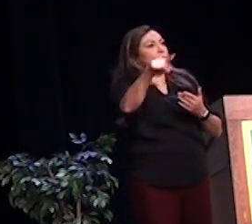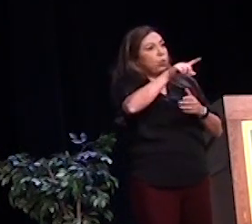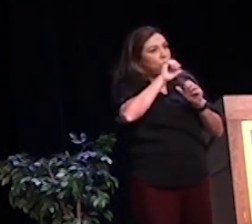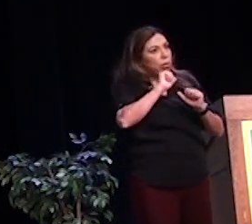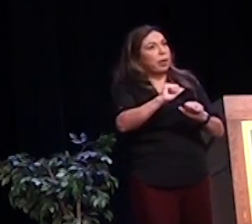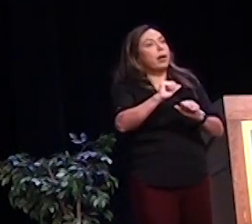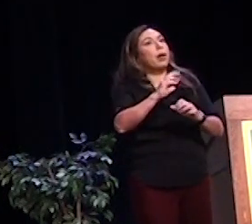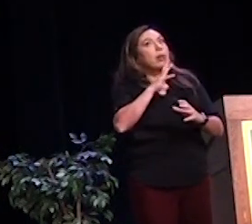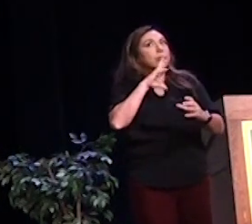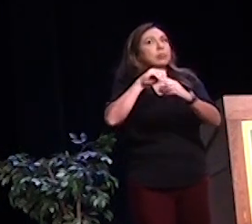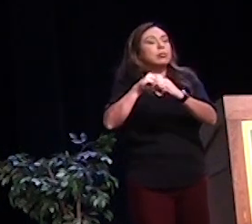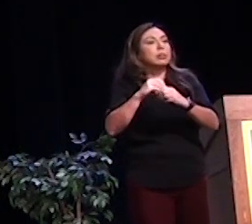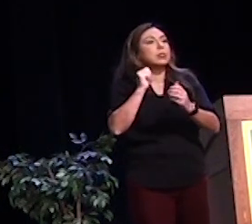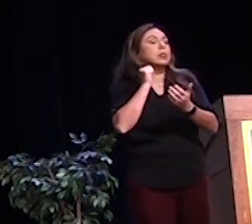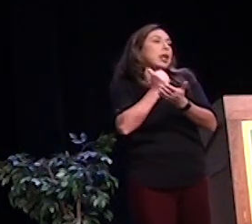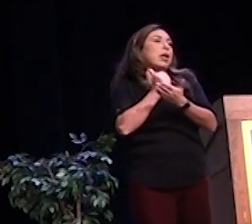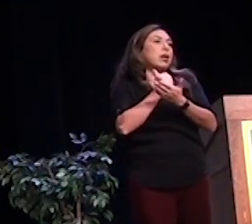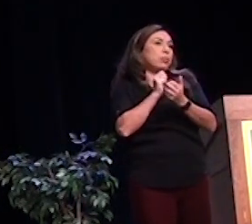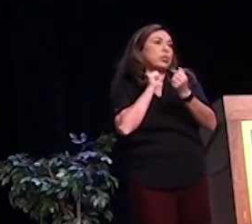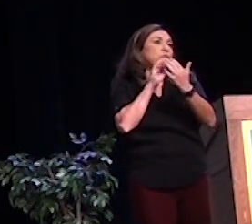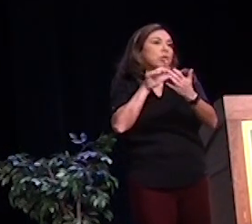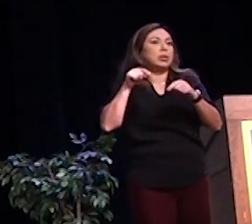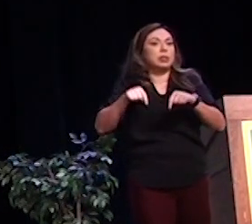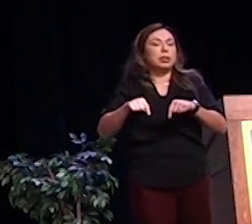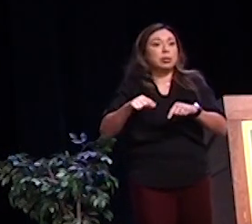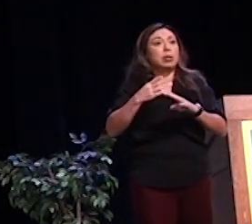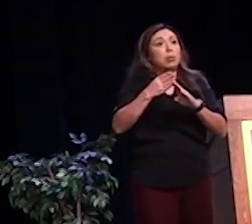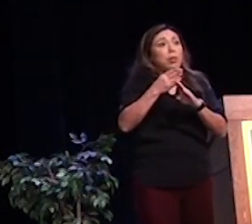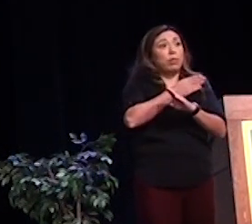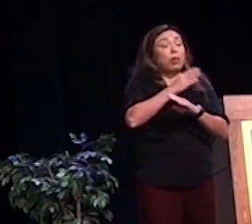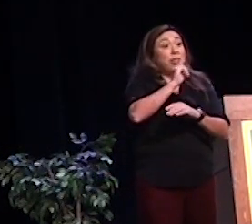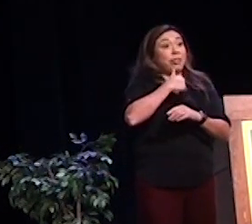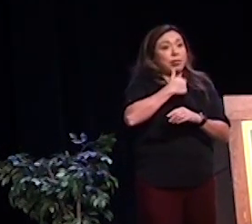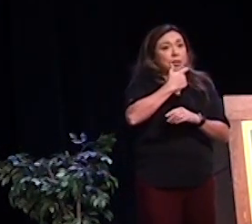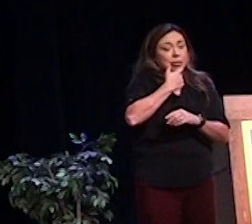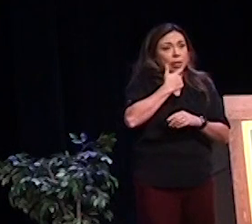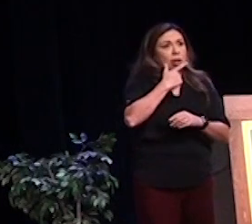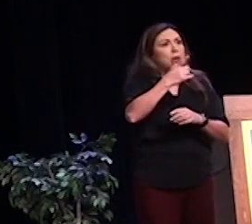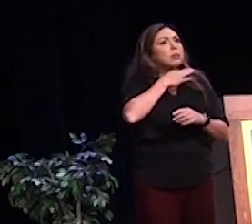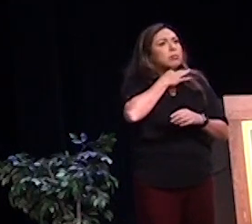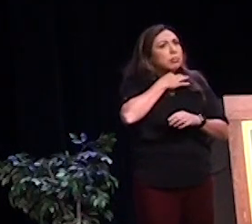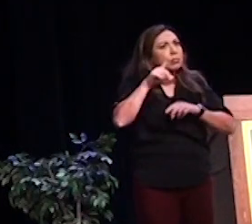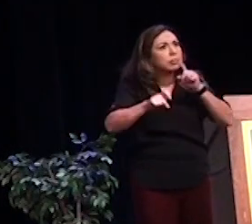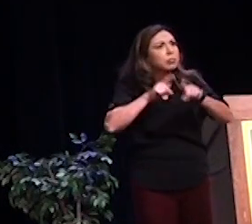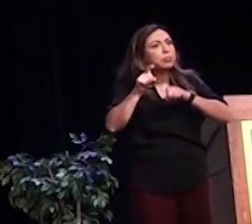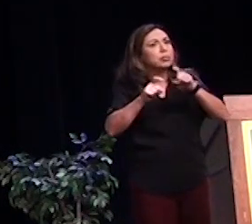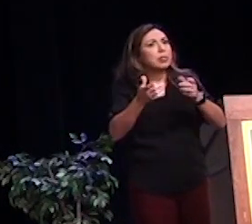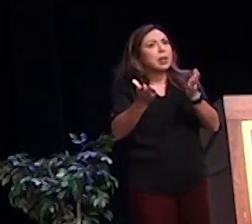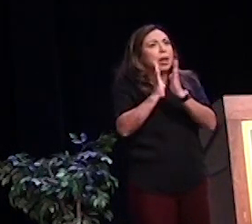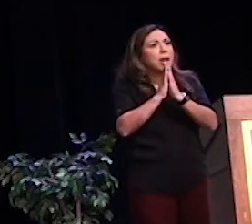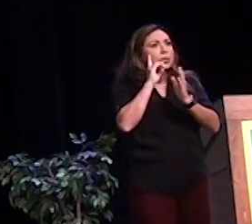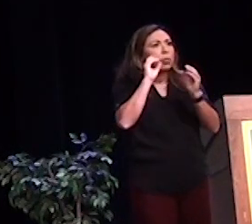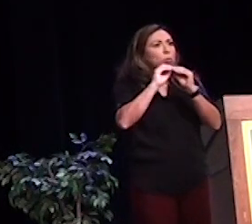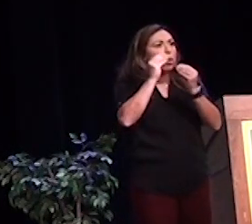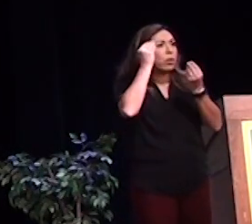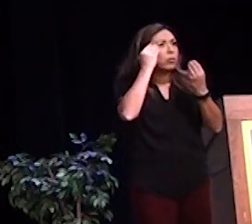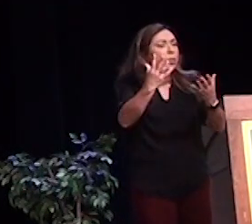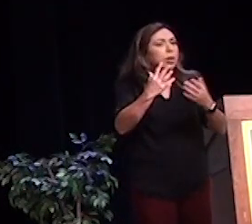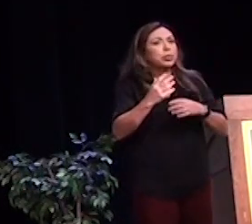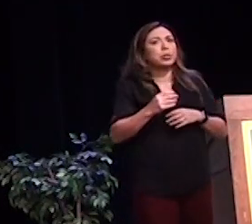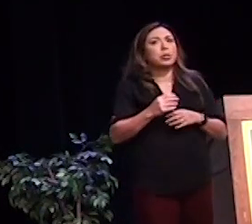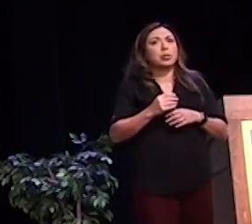do to help address this. And like I said before, please be inquisitive, ask to learn more. If